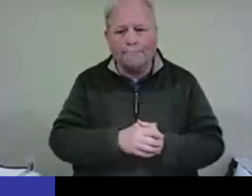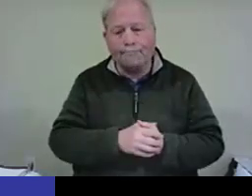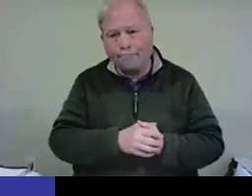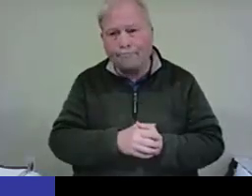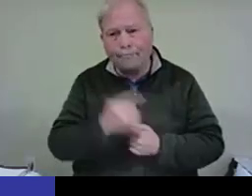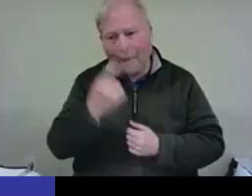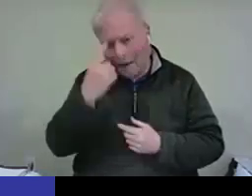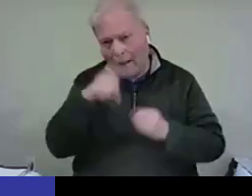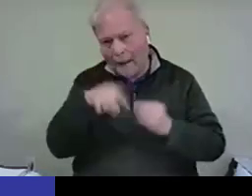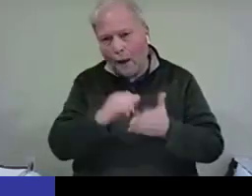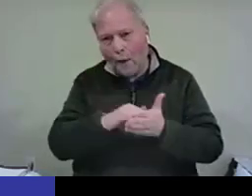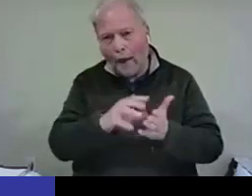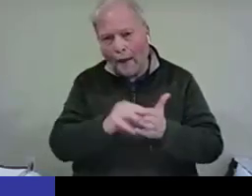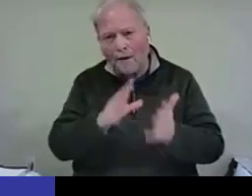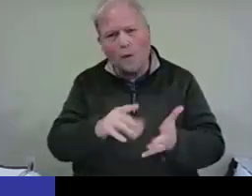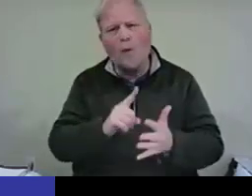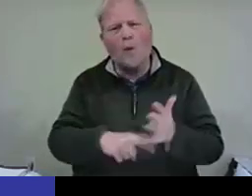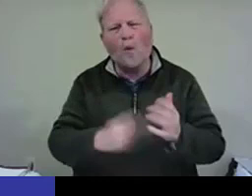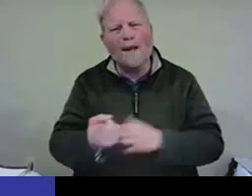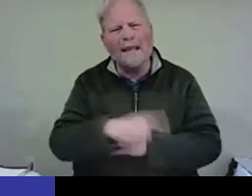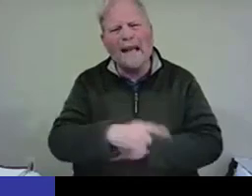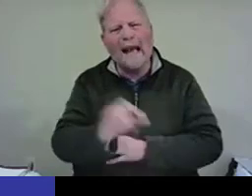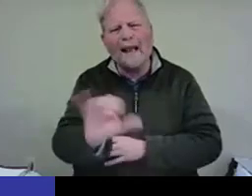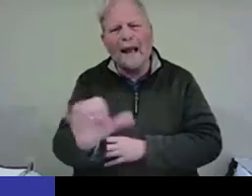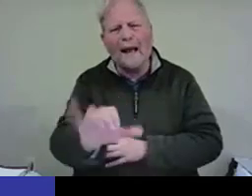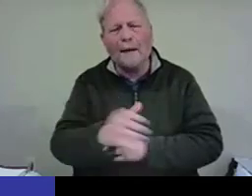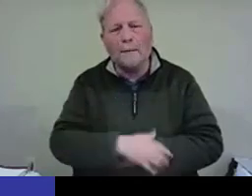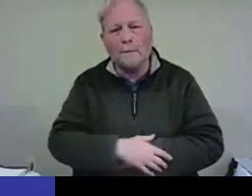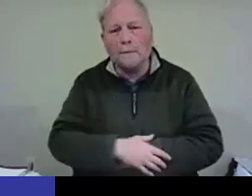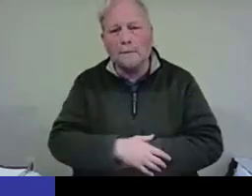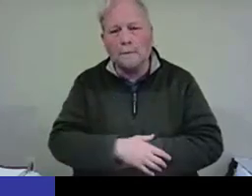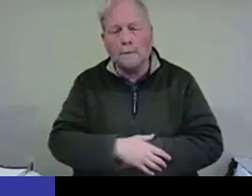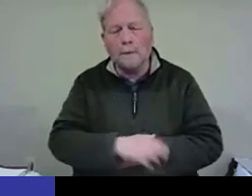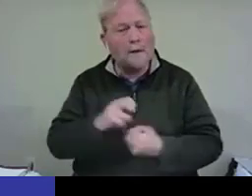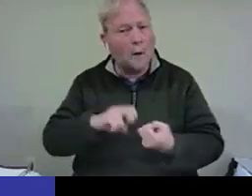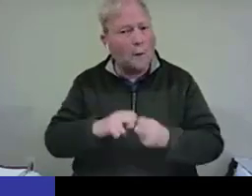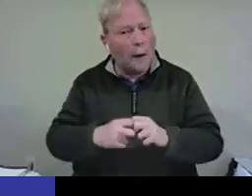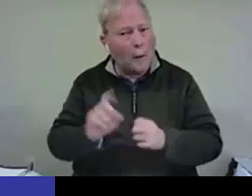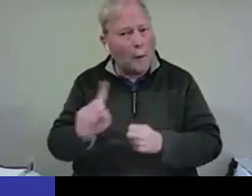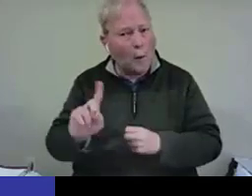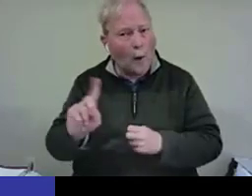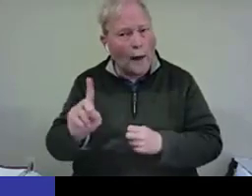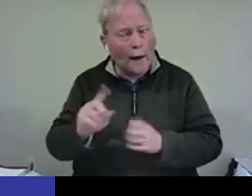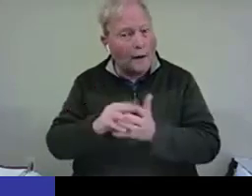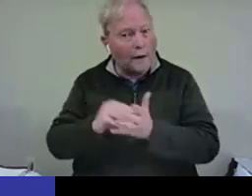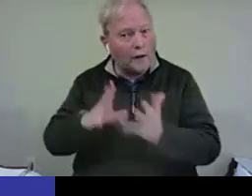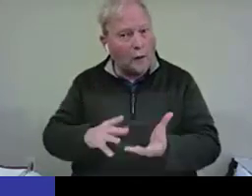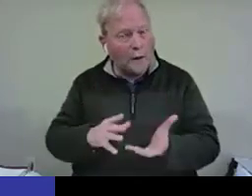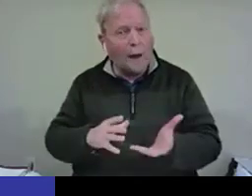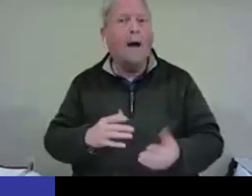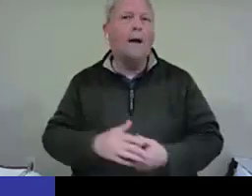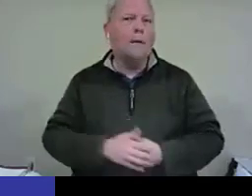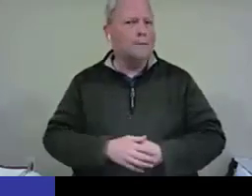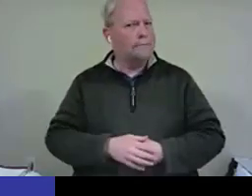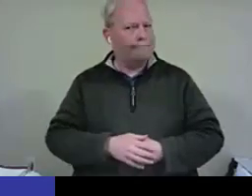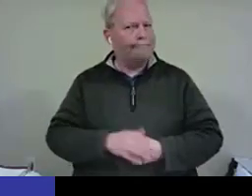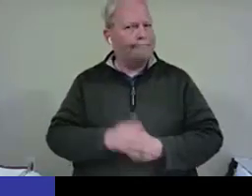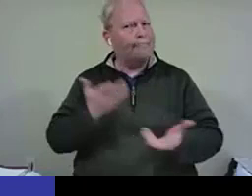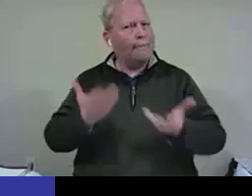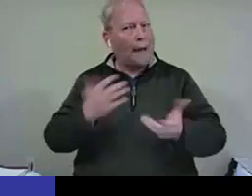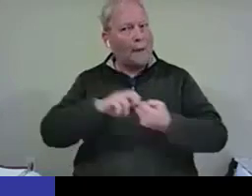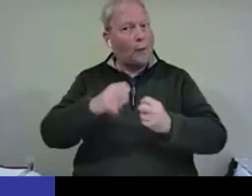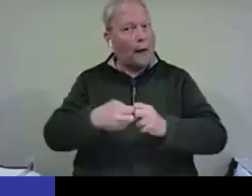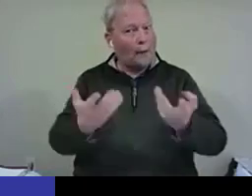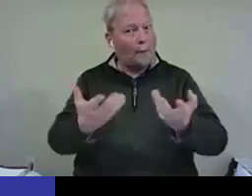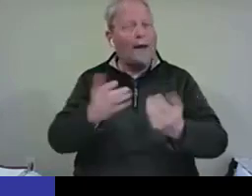And maybe the concern isn't within the student. Maybe the issue is a climate and culture issue in your